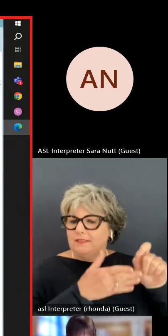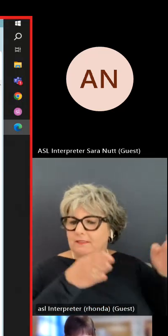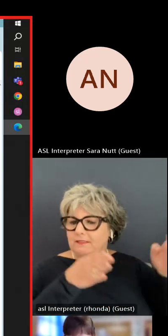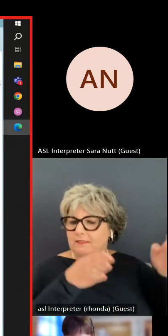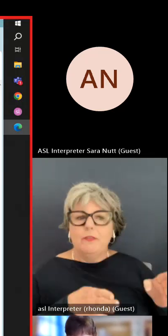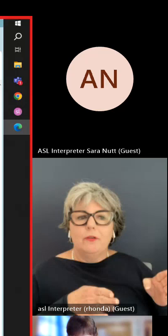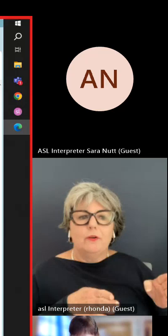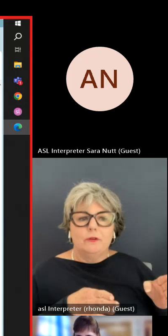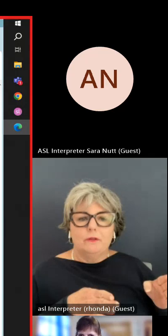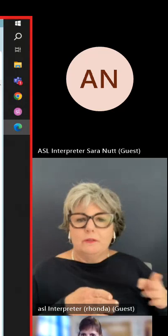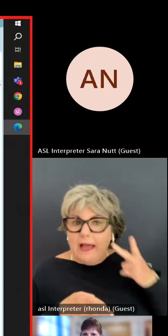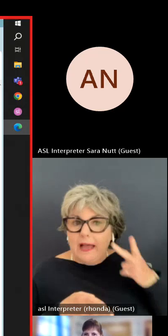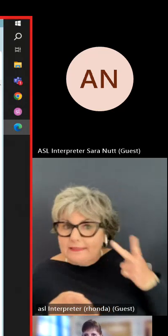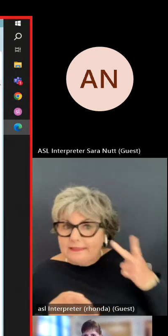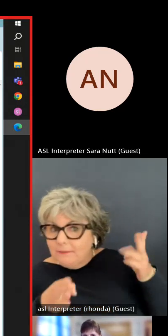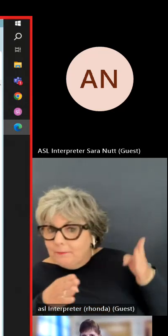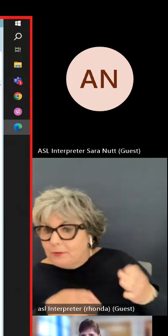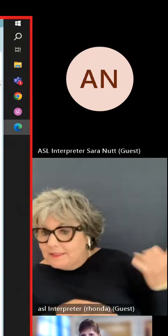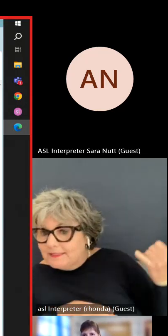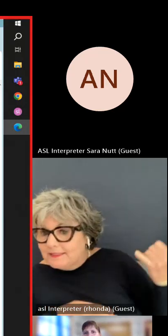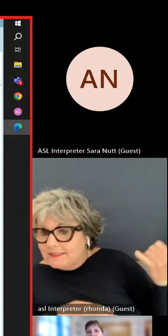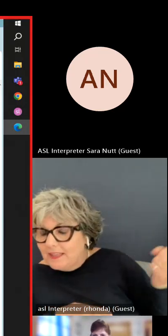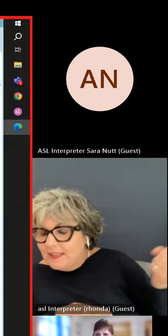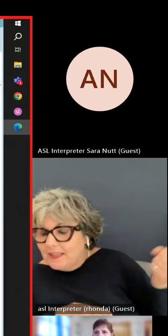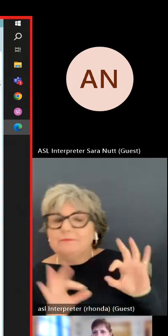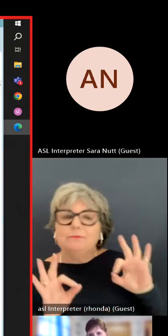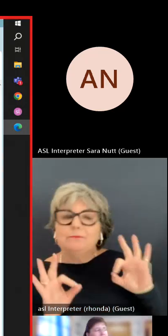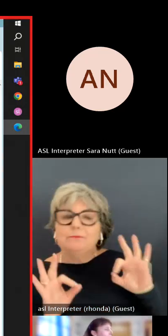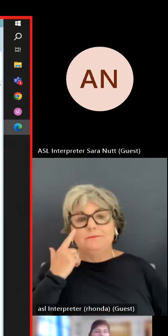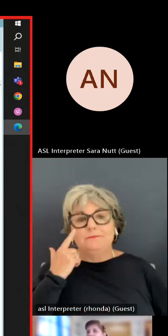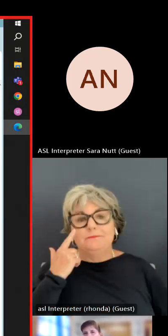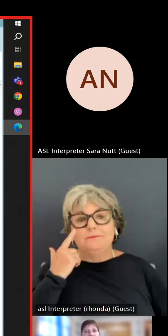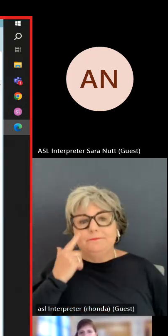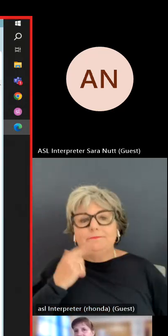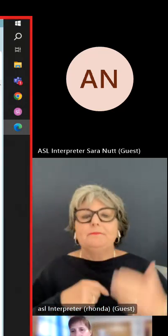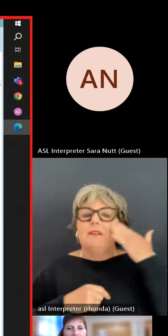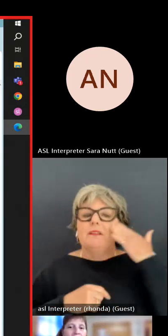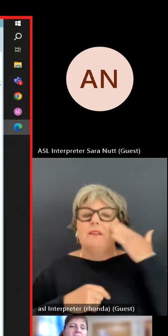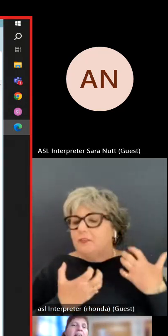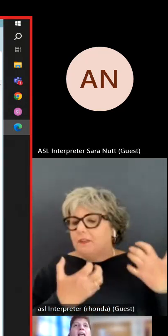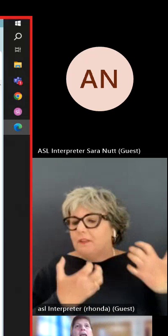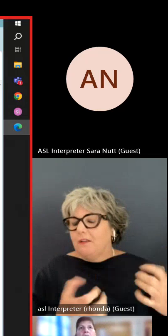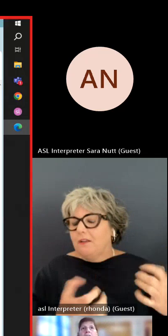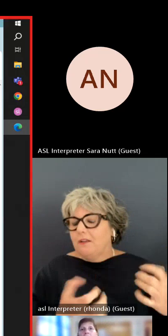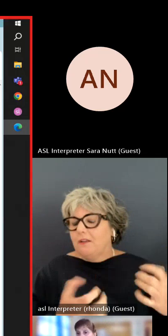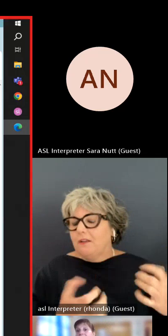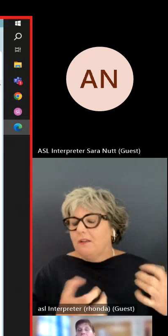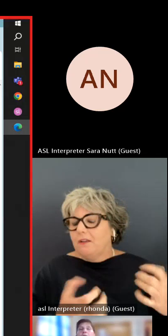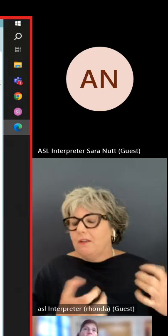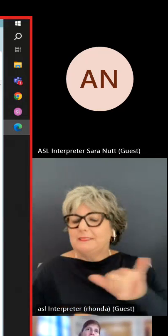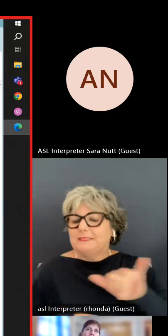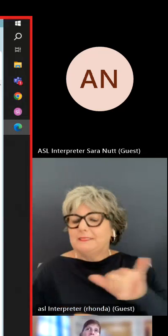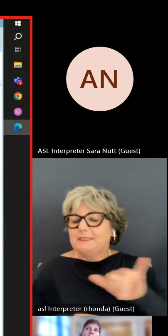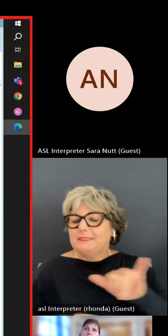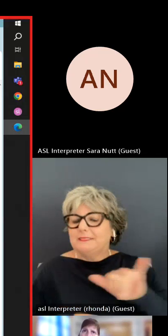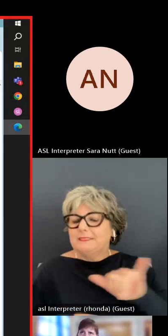I see we got a yes. Good. Knowledge of the audience. Okay, yeah, it's the same thing. Thank